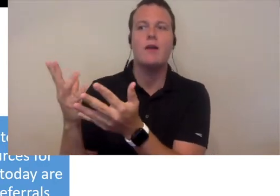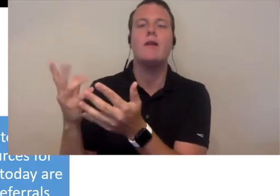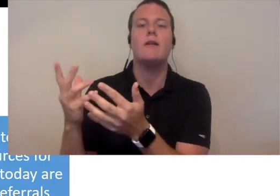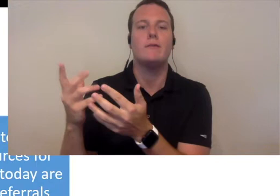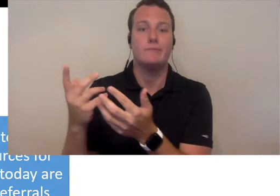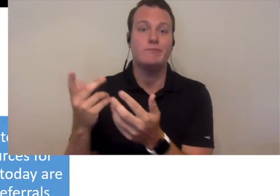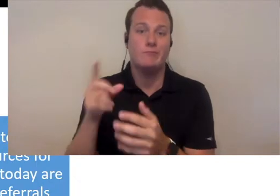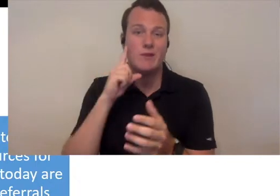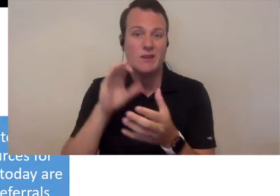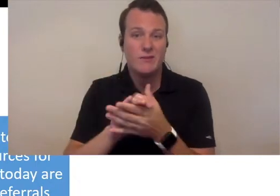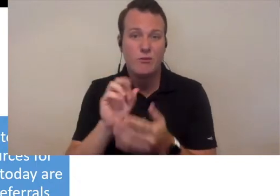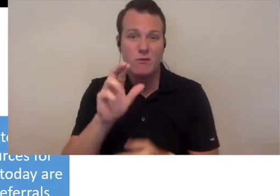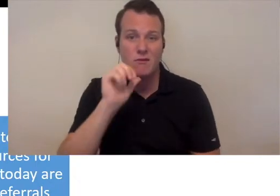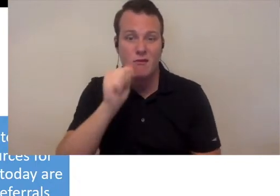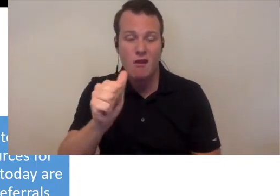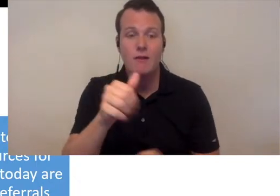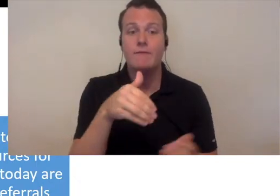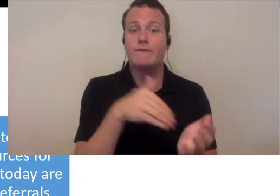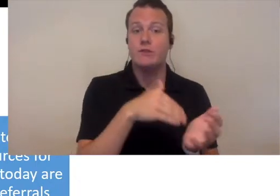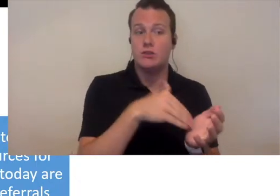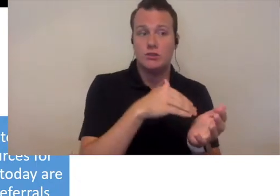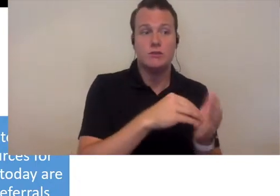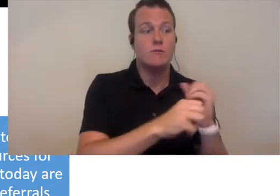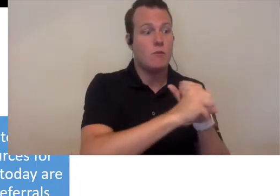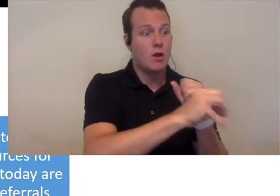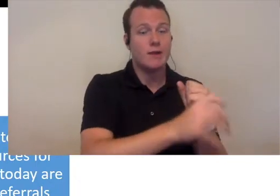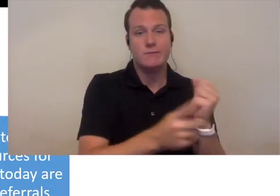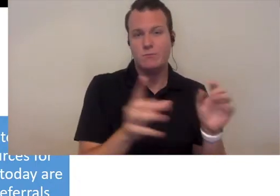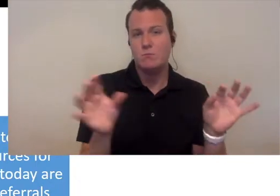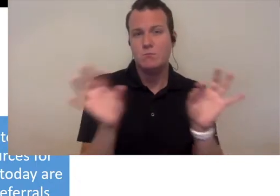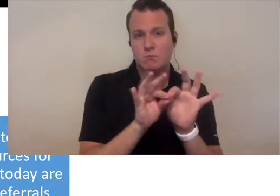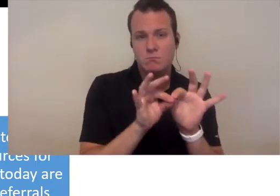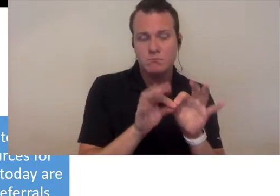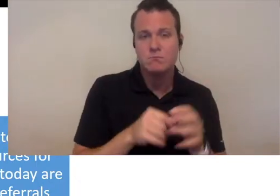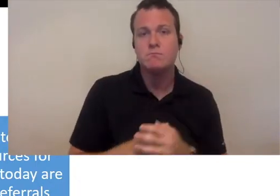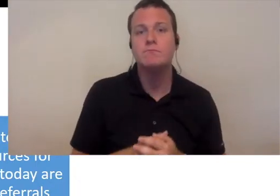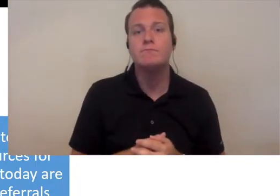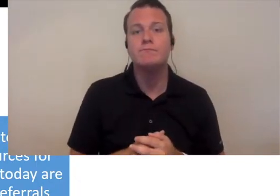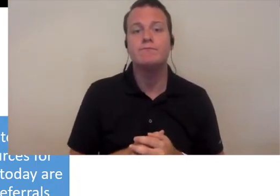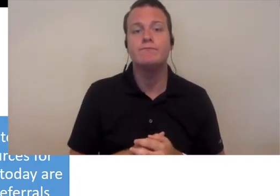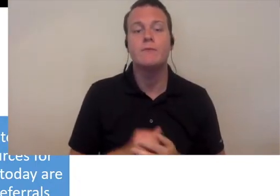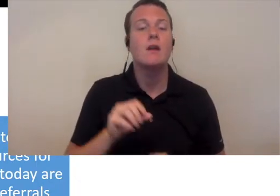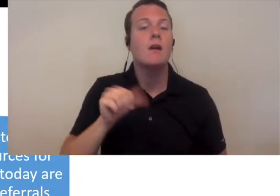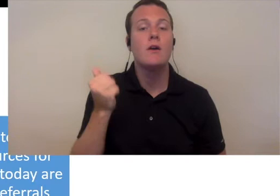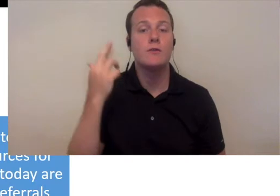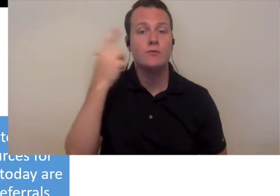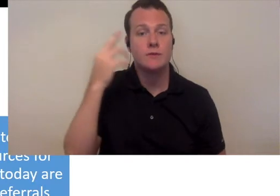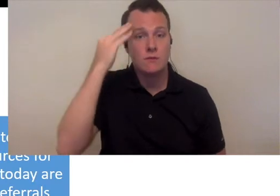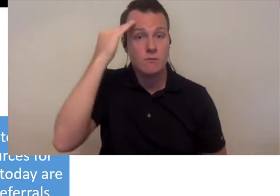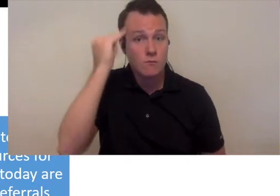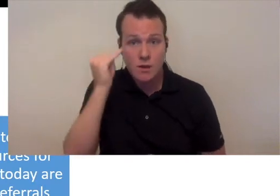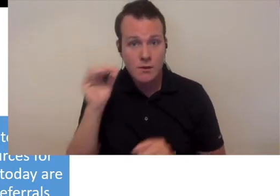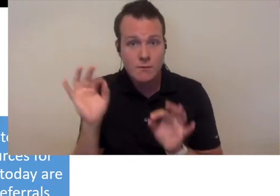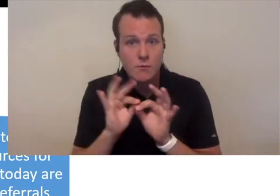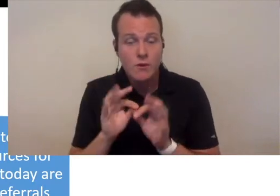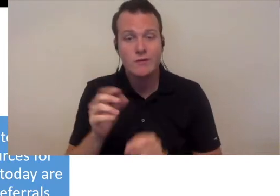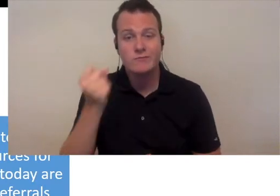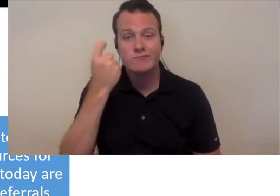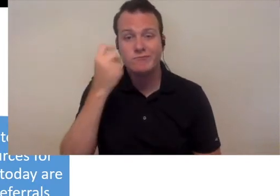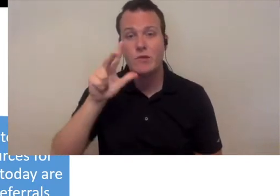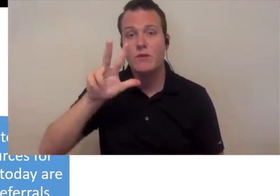of your best sources, but physician marketing becomes extremely important. The second reason why it becomes important is